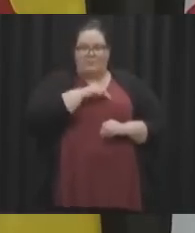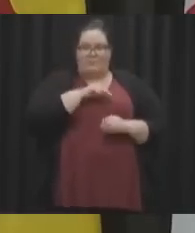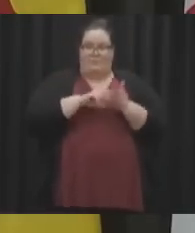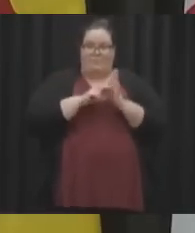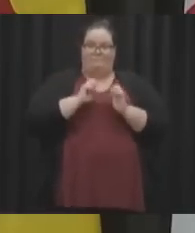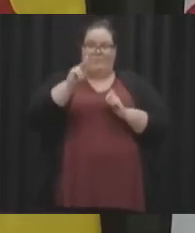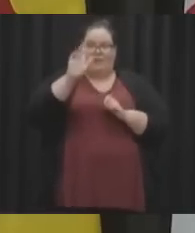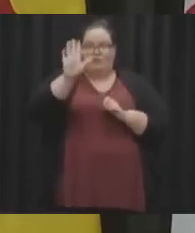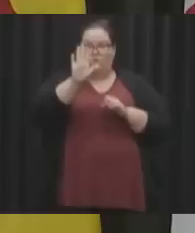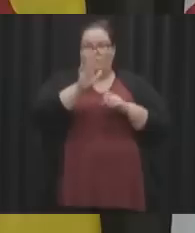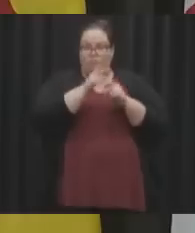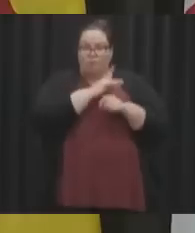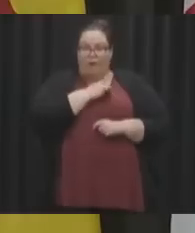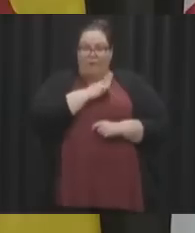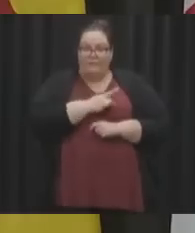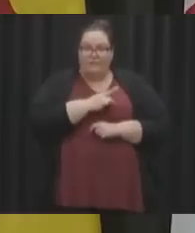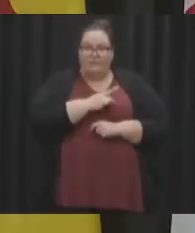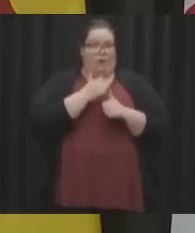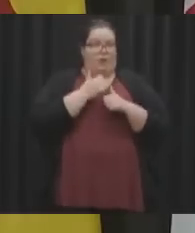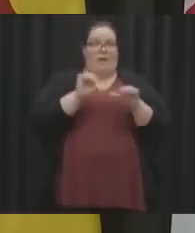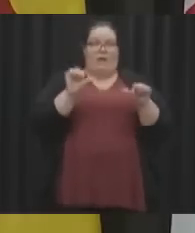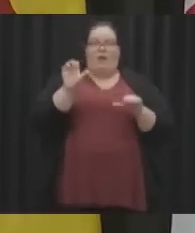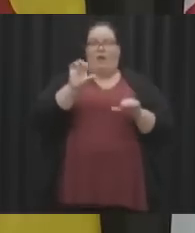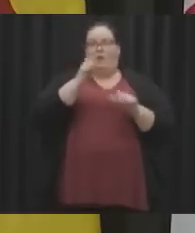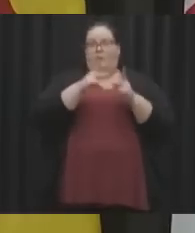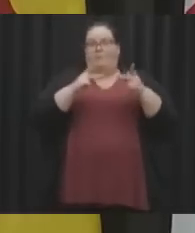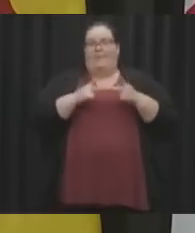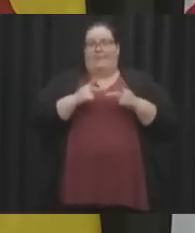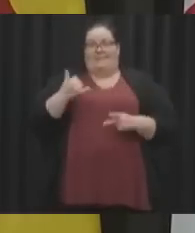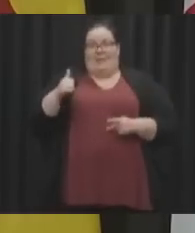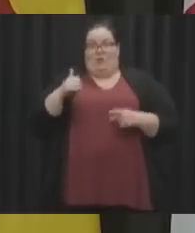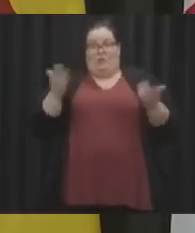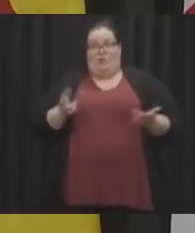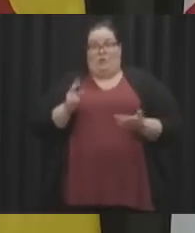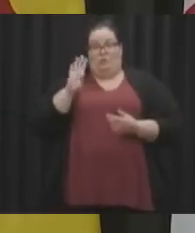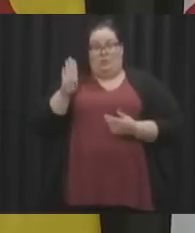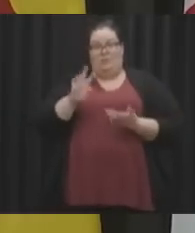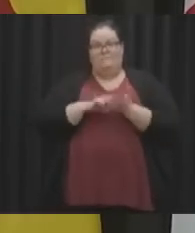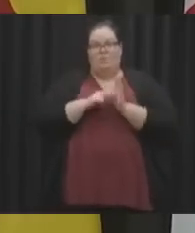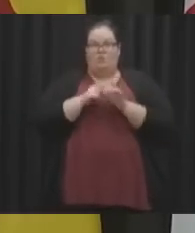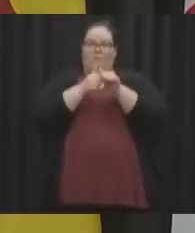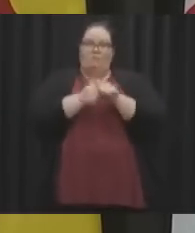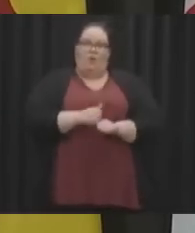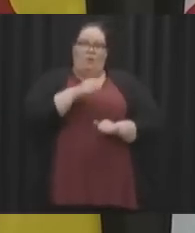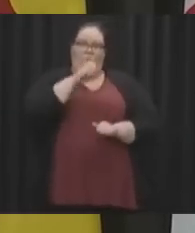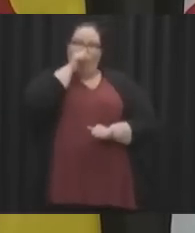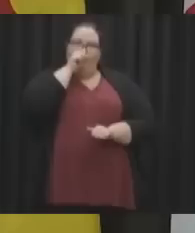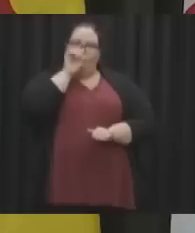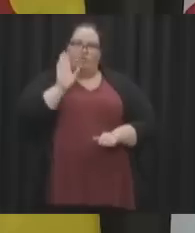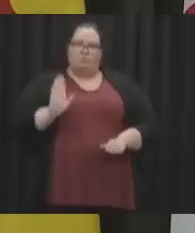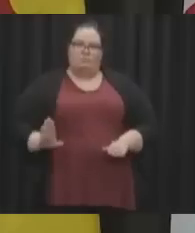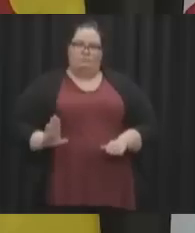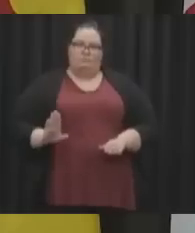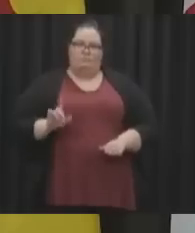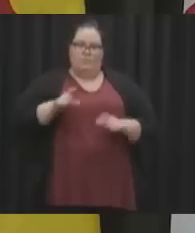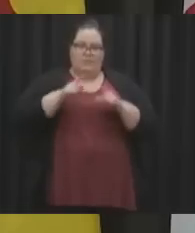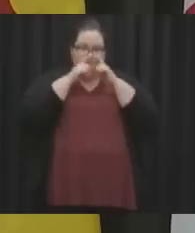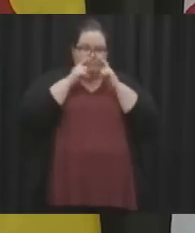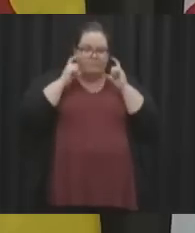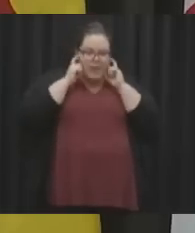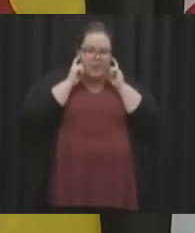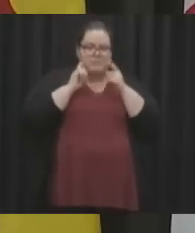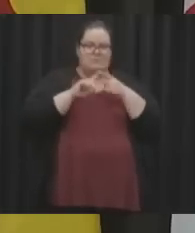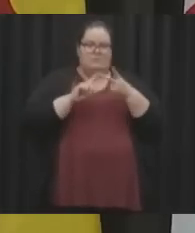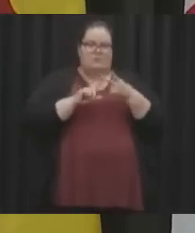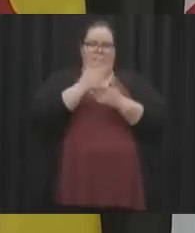So we really weren't wanting people to go to Zone 1 and 5 this weekend, but if you have already gone to that area,